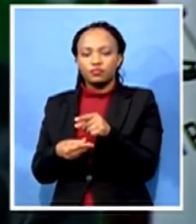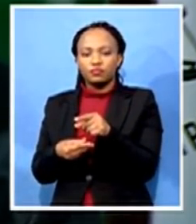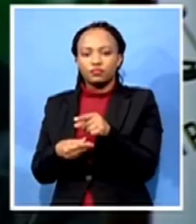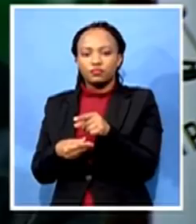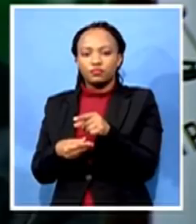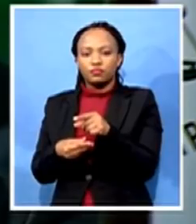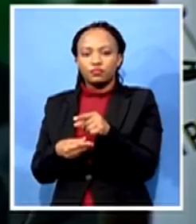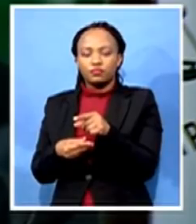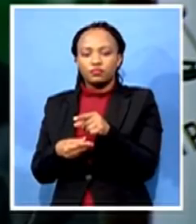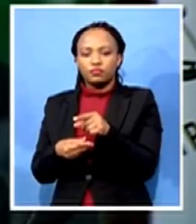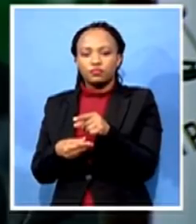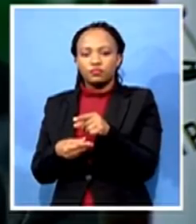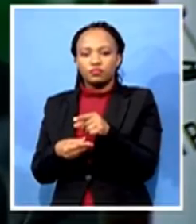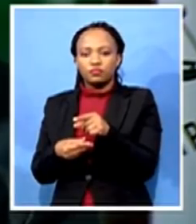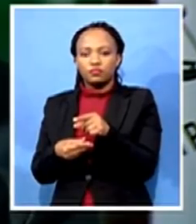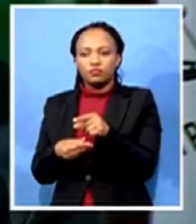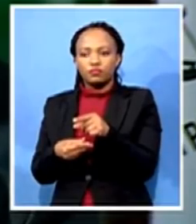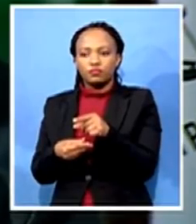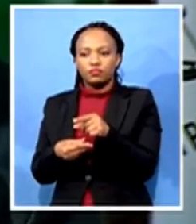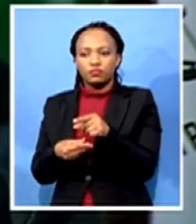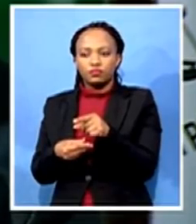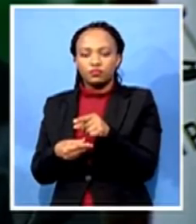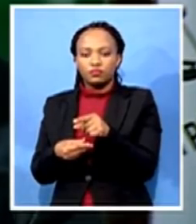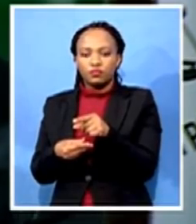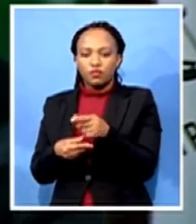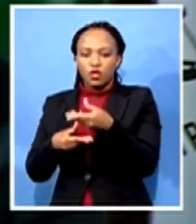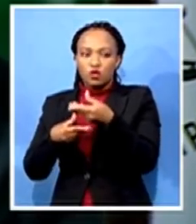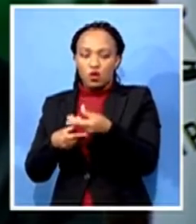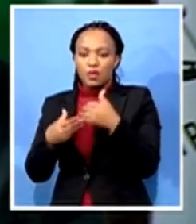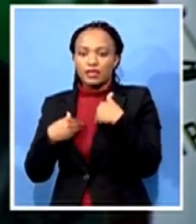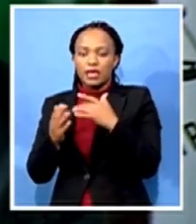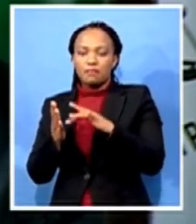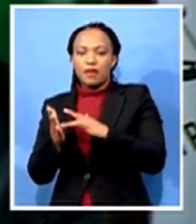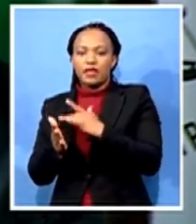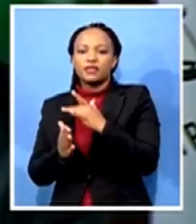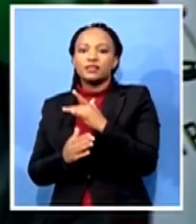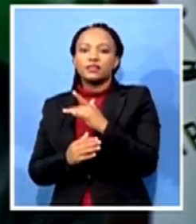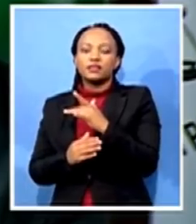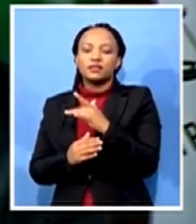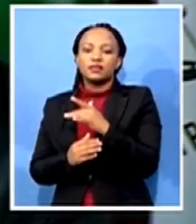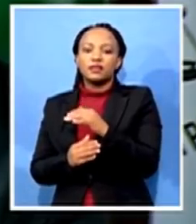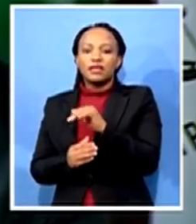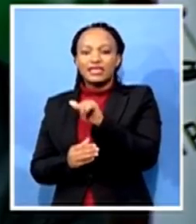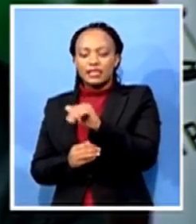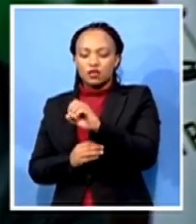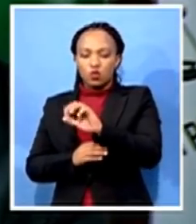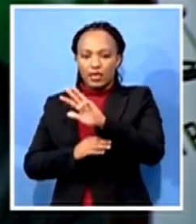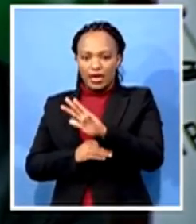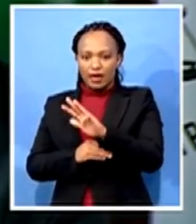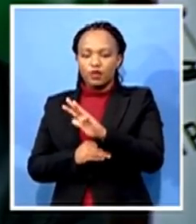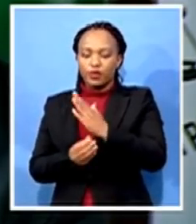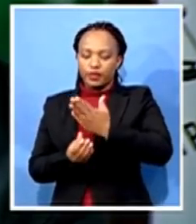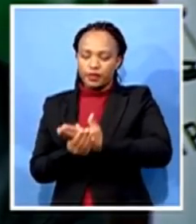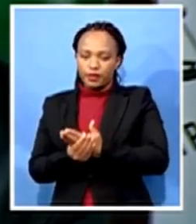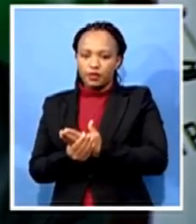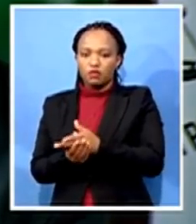appears or starts at page 609 is admitted and will be marked